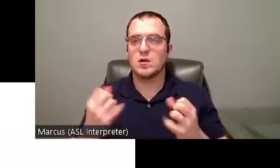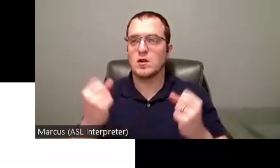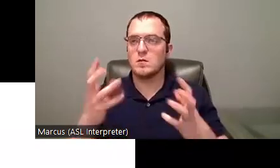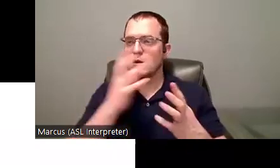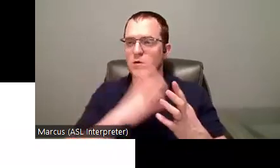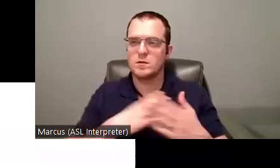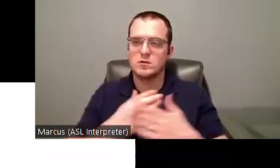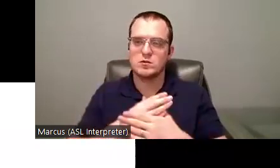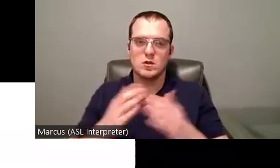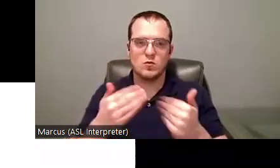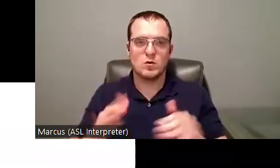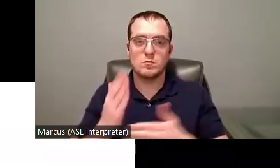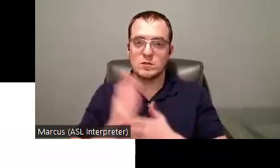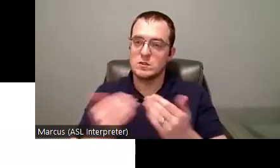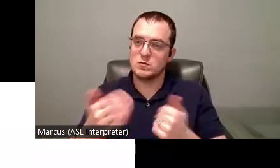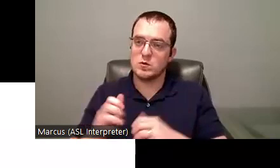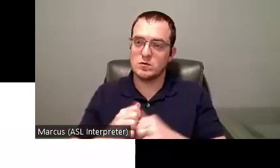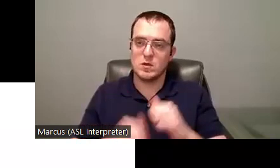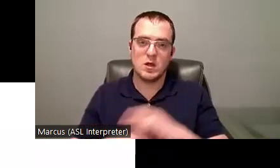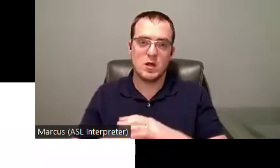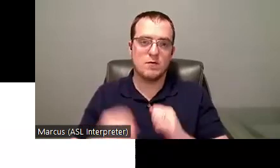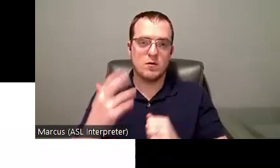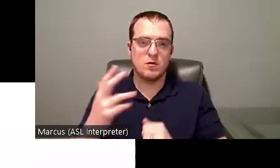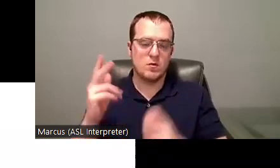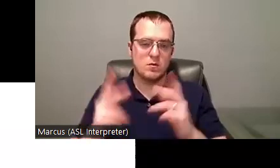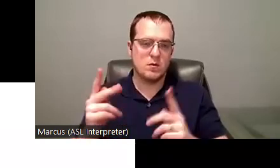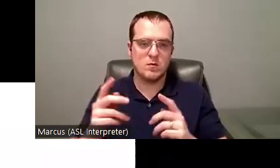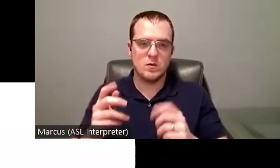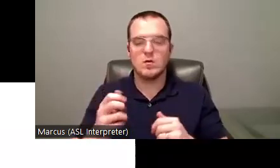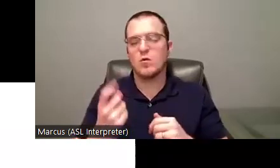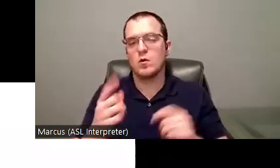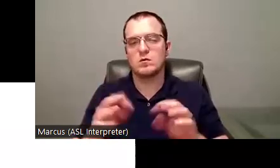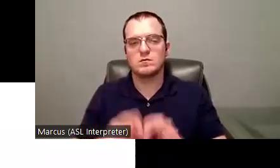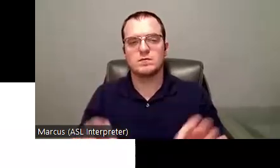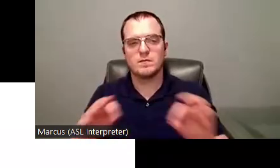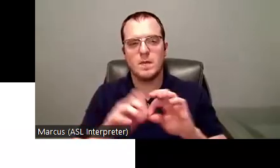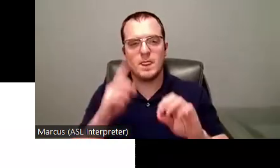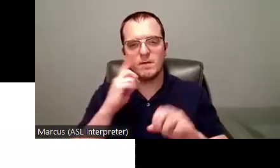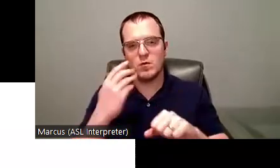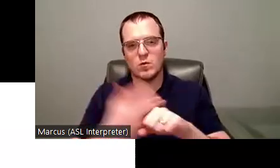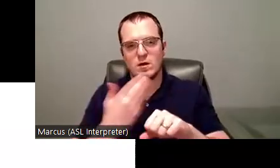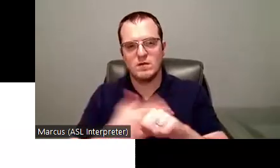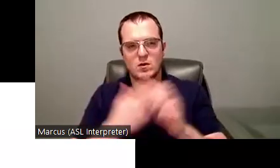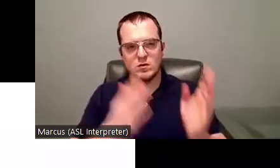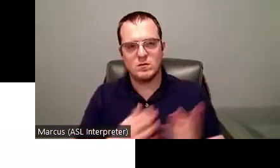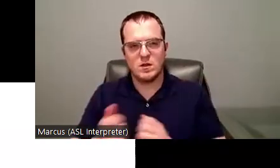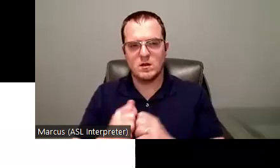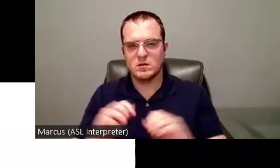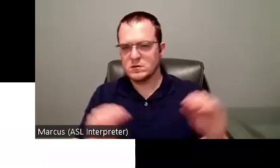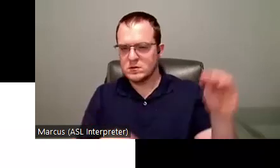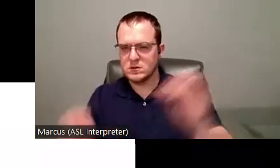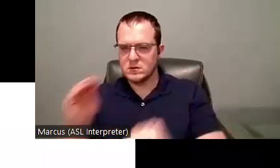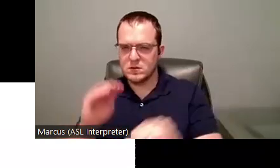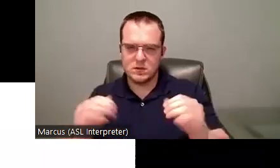rooms, including some rooms that house up to 3 individuals. One key component of the renovation plan is to reconfigure the living